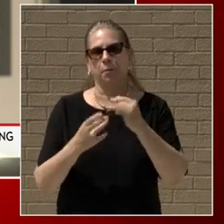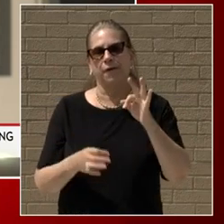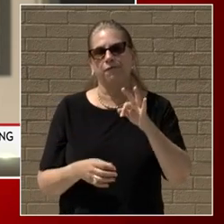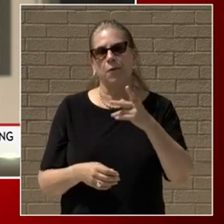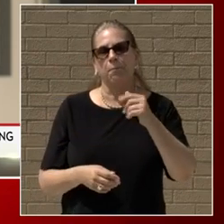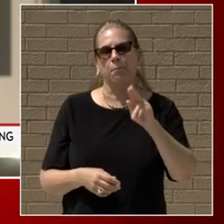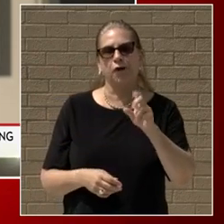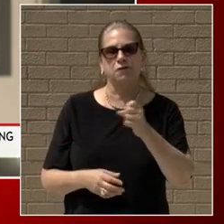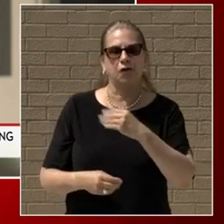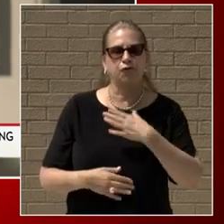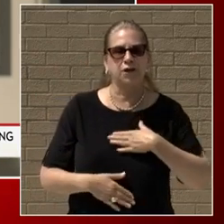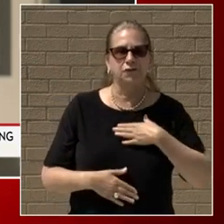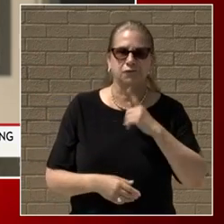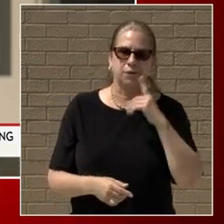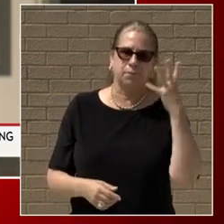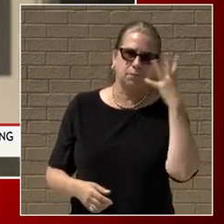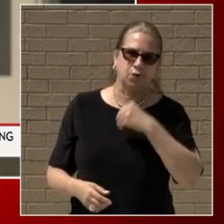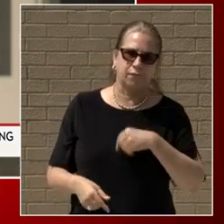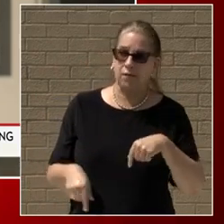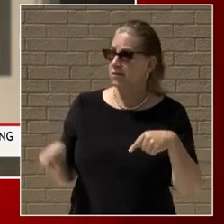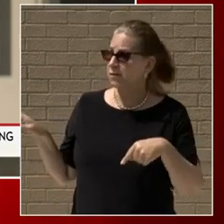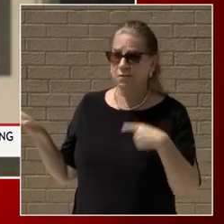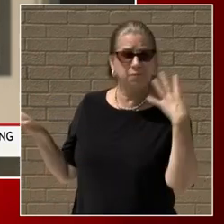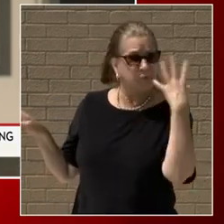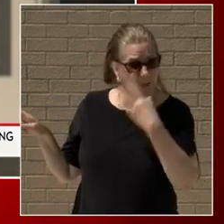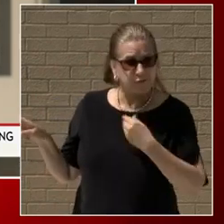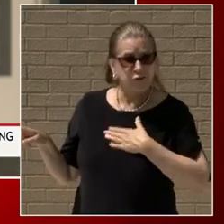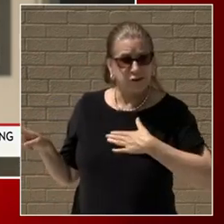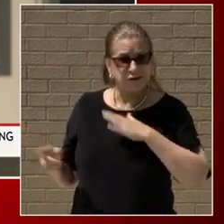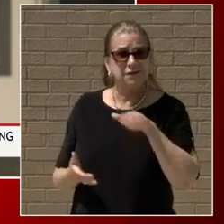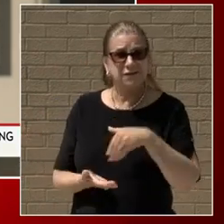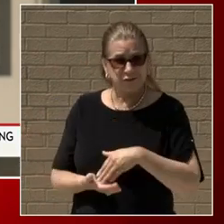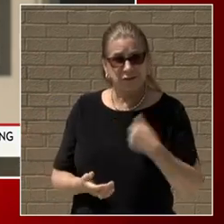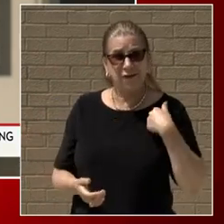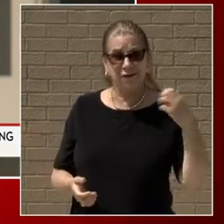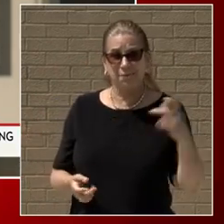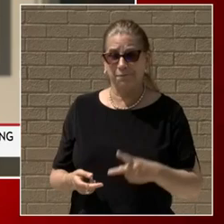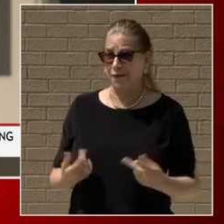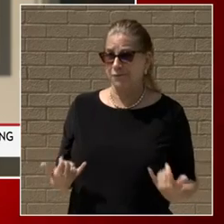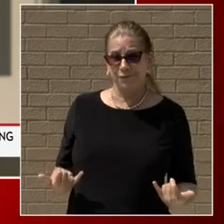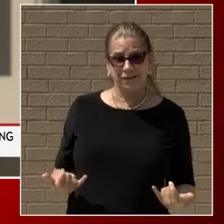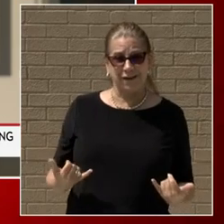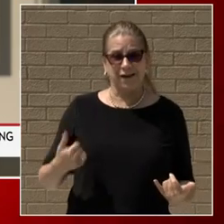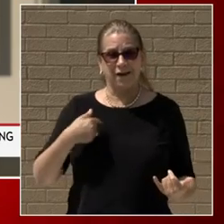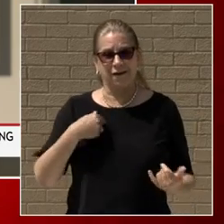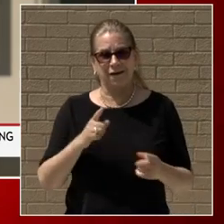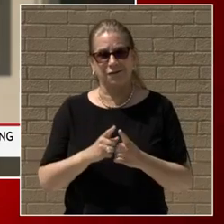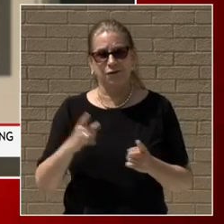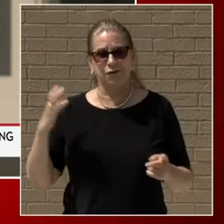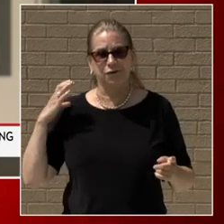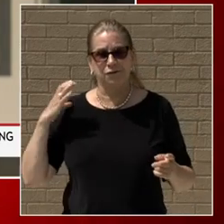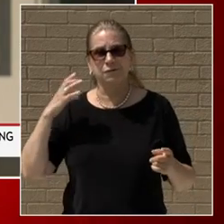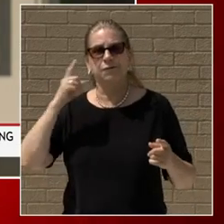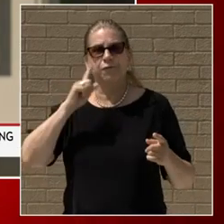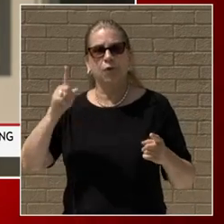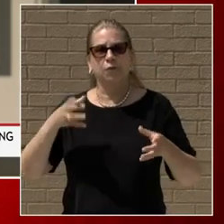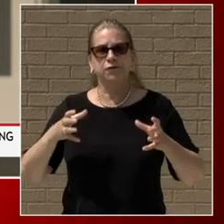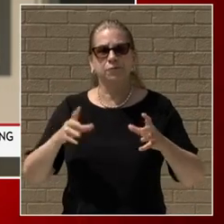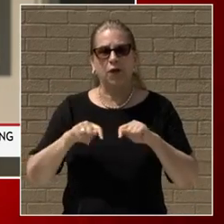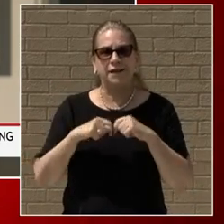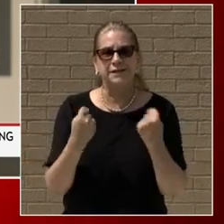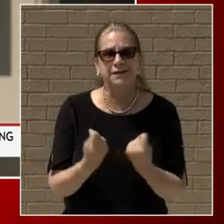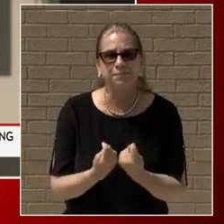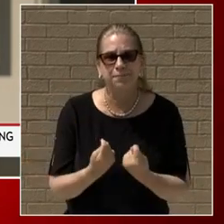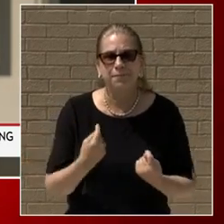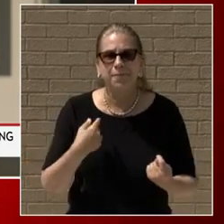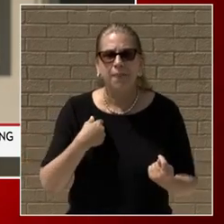recreational center. I can recall the day I came back to Bennett Park and to coach the boys' basketball team. The experience of coaching inner